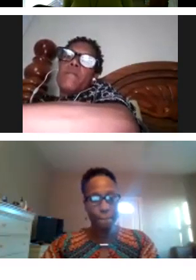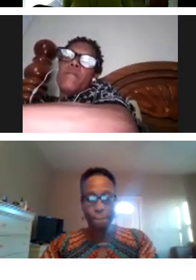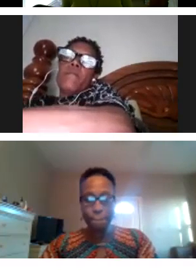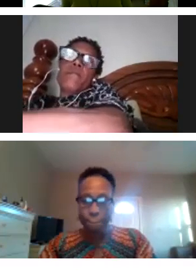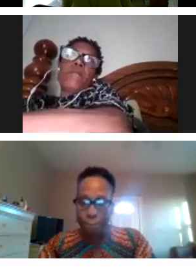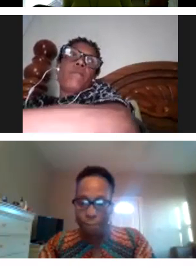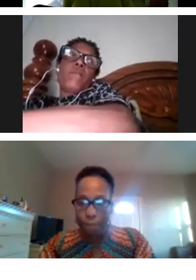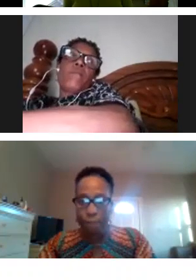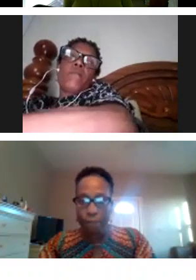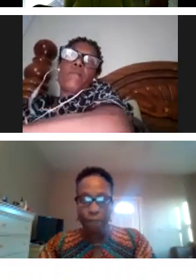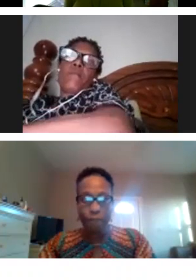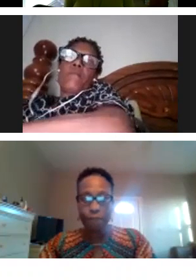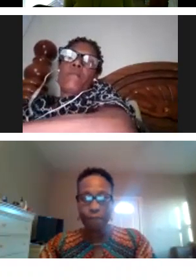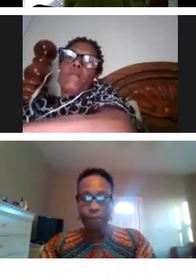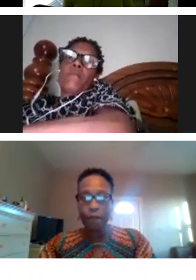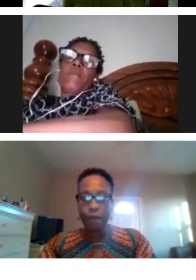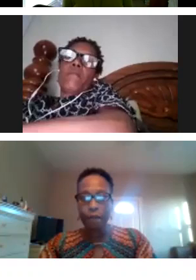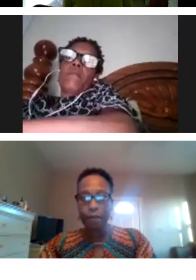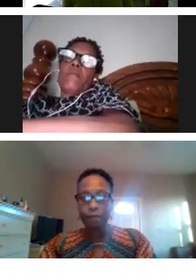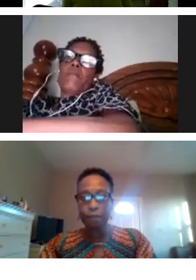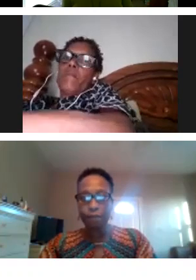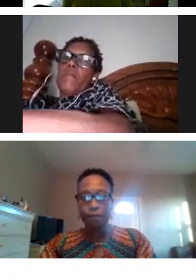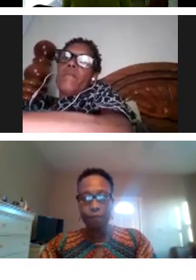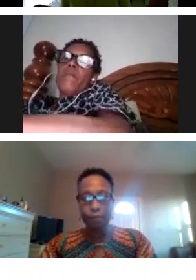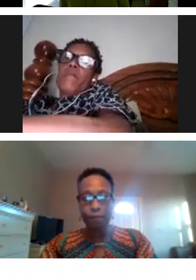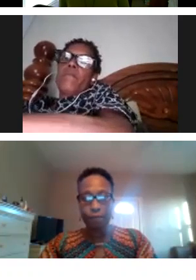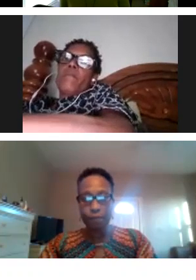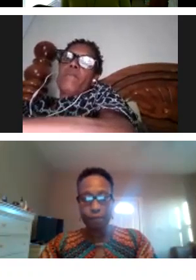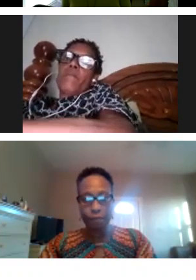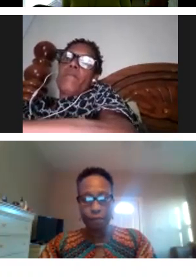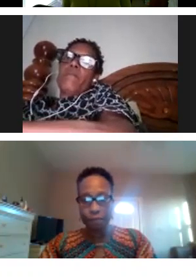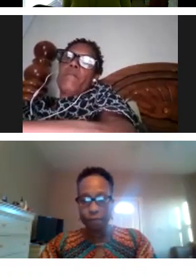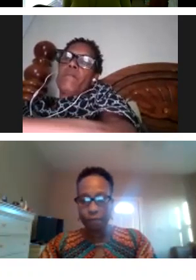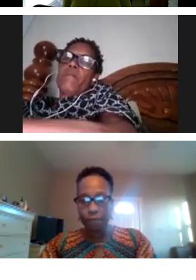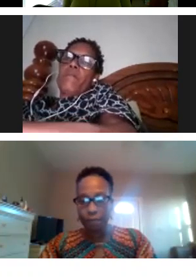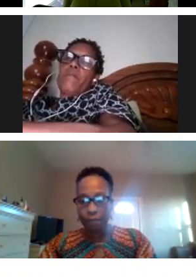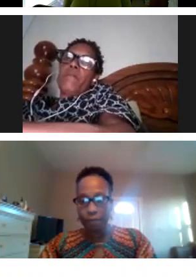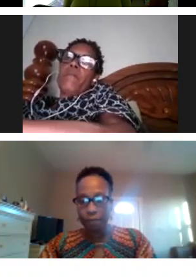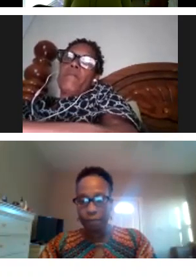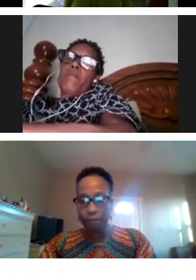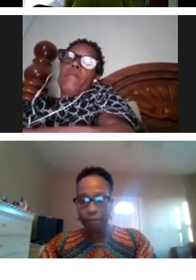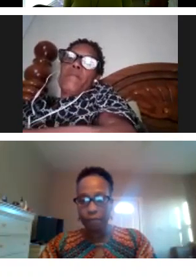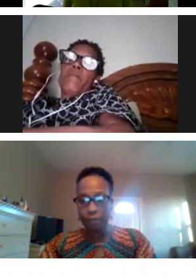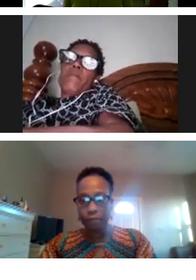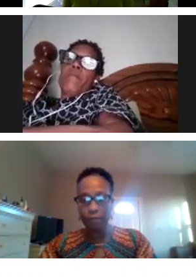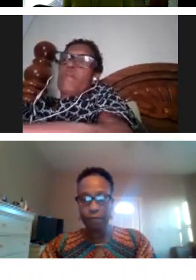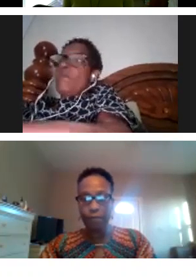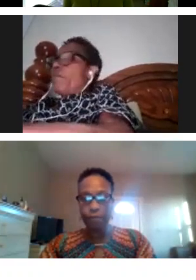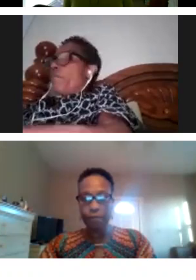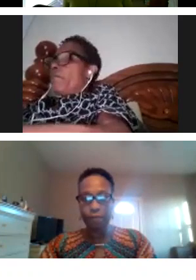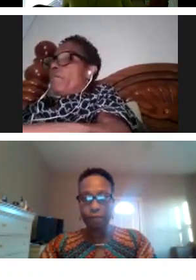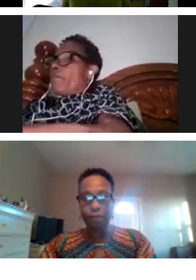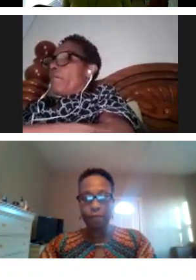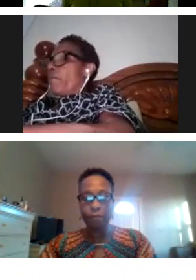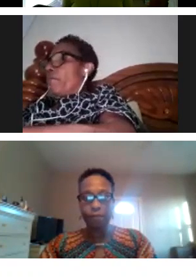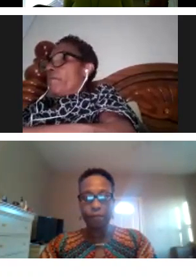HIV rely on the Ryan White programs for medical and associated services. We have a vast need, and we need